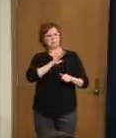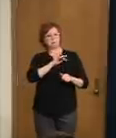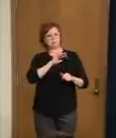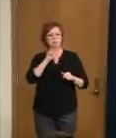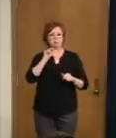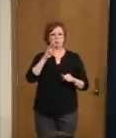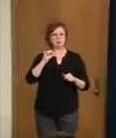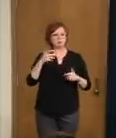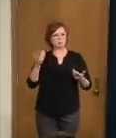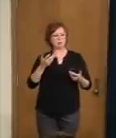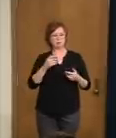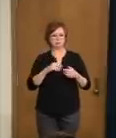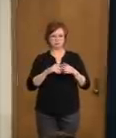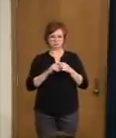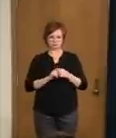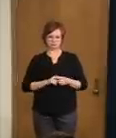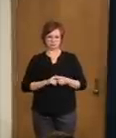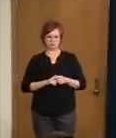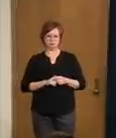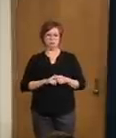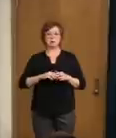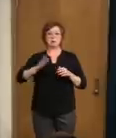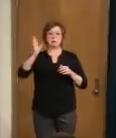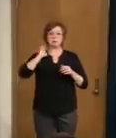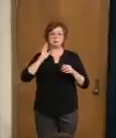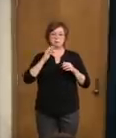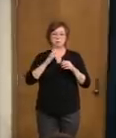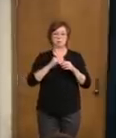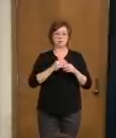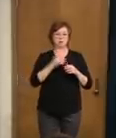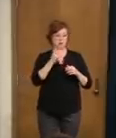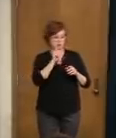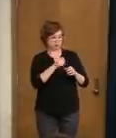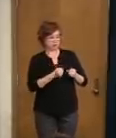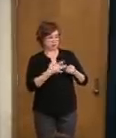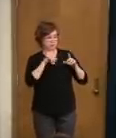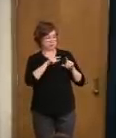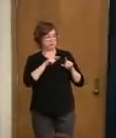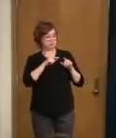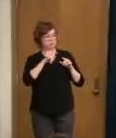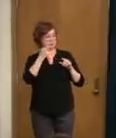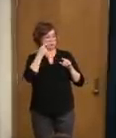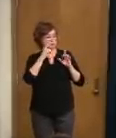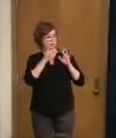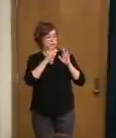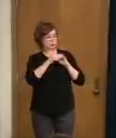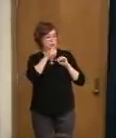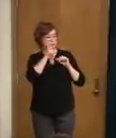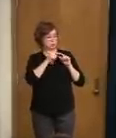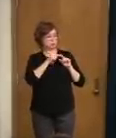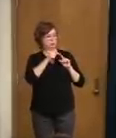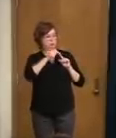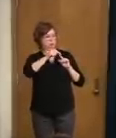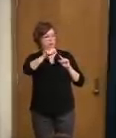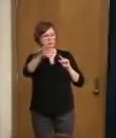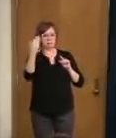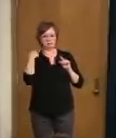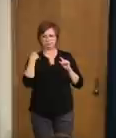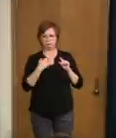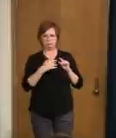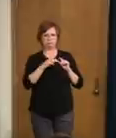our number of contacts has come down, and our mean number of contacts is 4. It is as high as 8 in